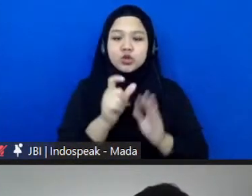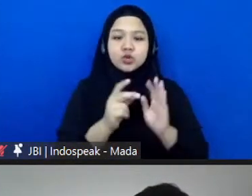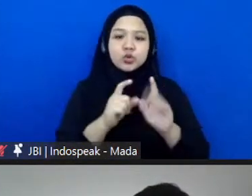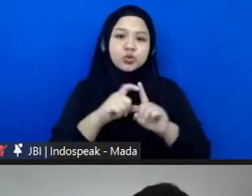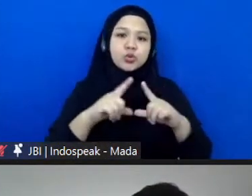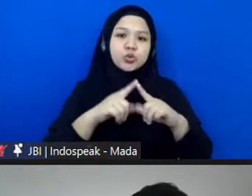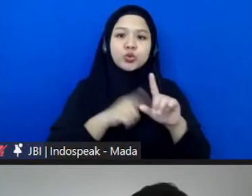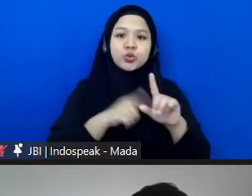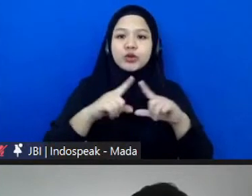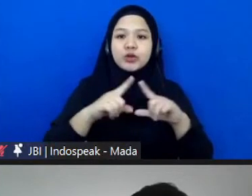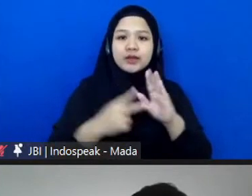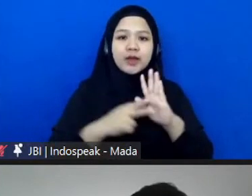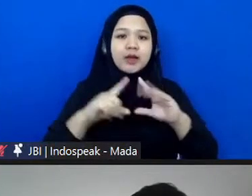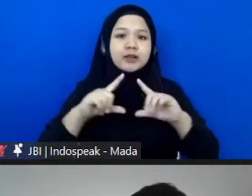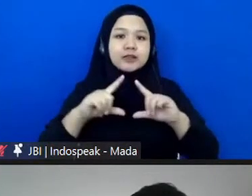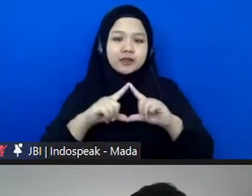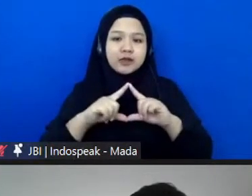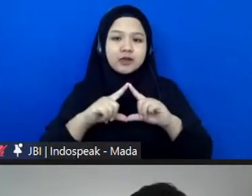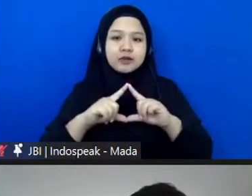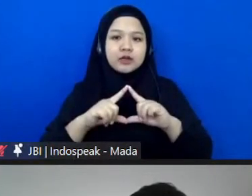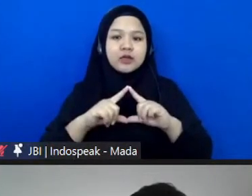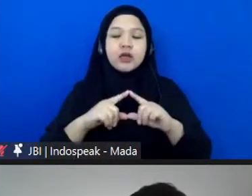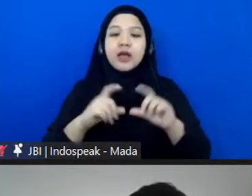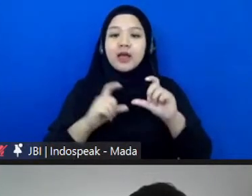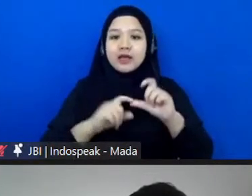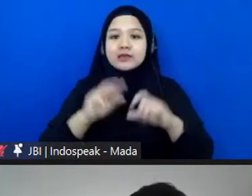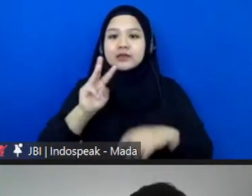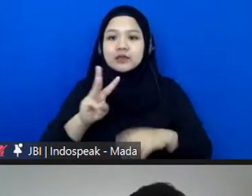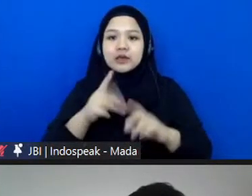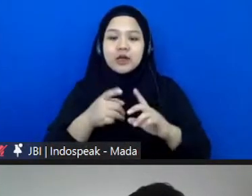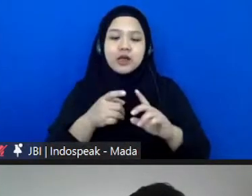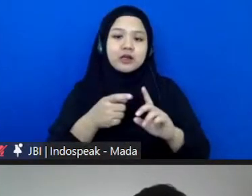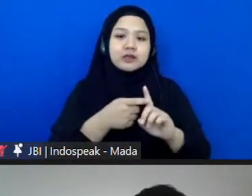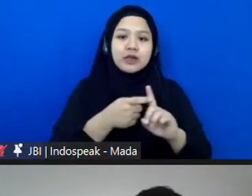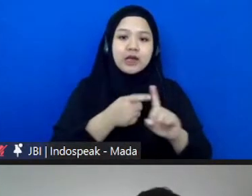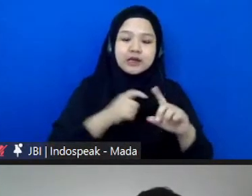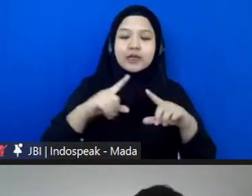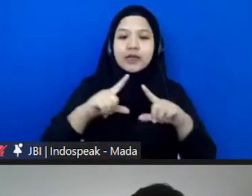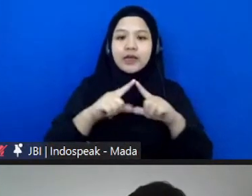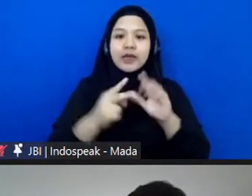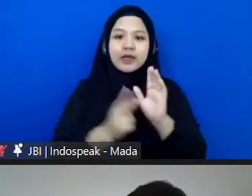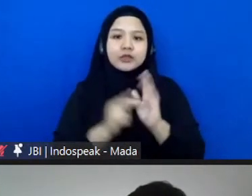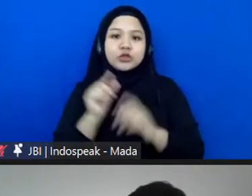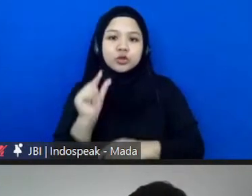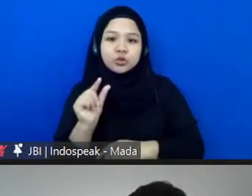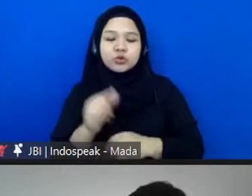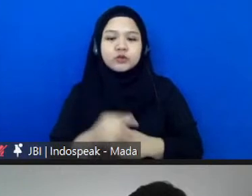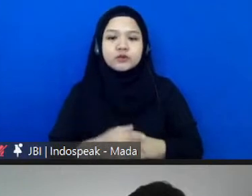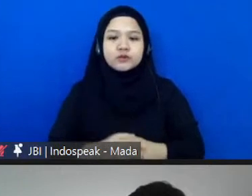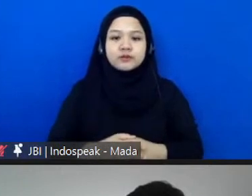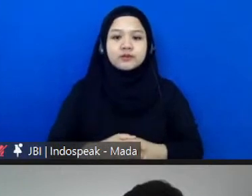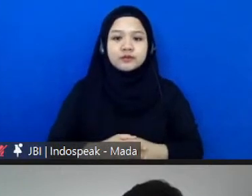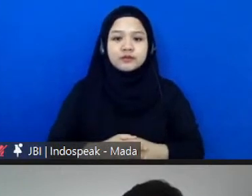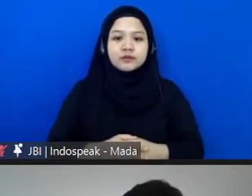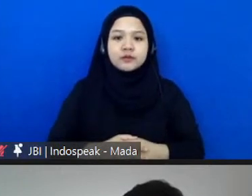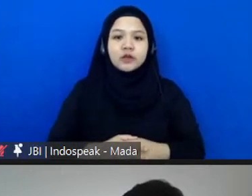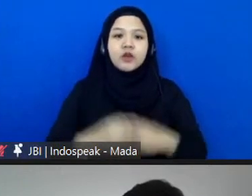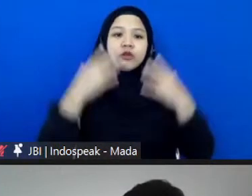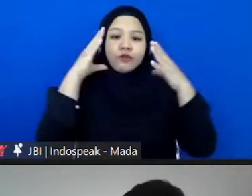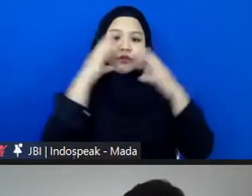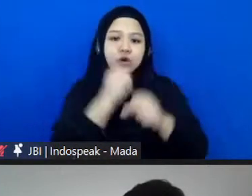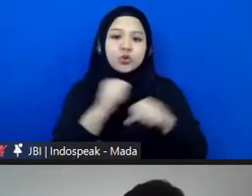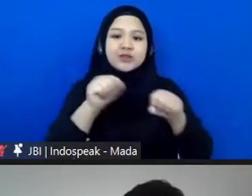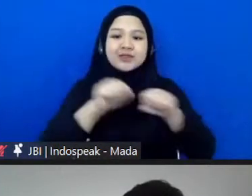Trobe University and a PhD from the ANU. Pak Sutarsa's core experience is in public health and health